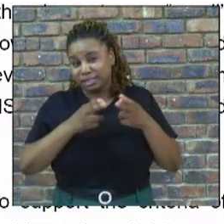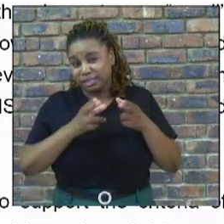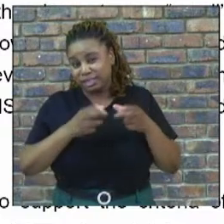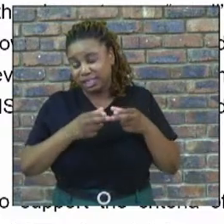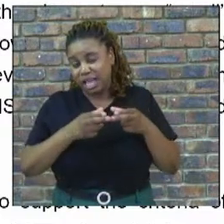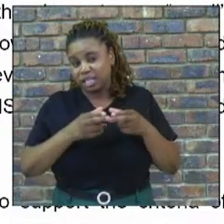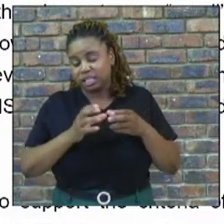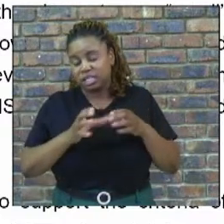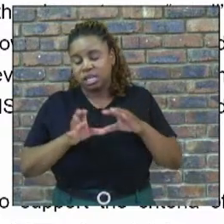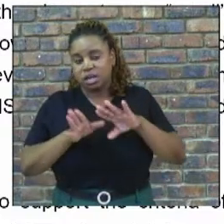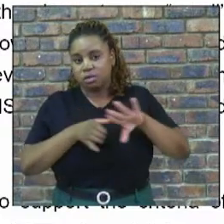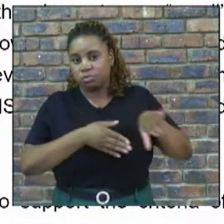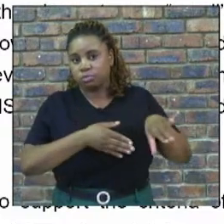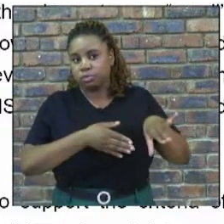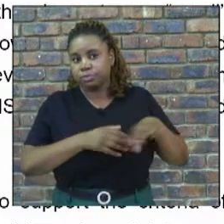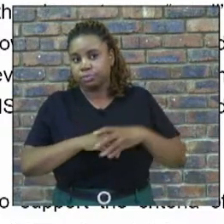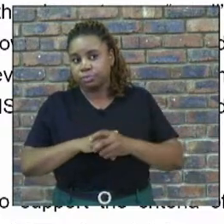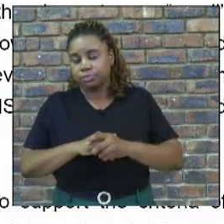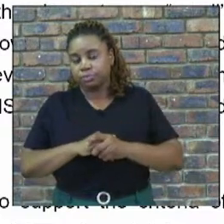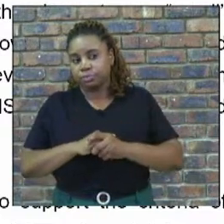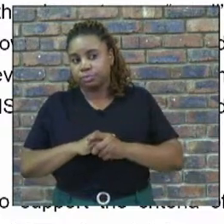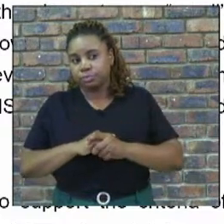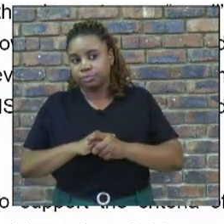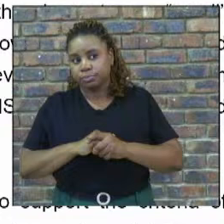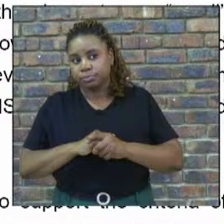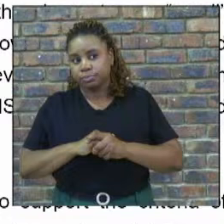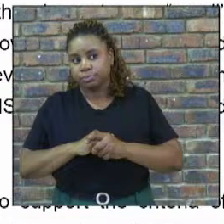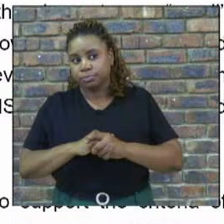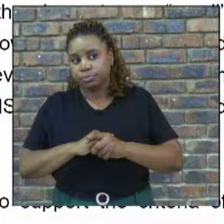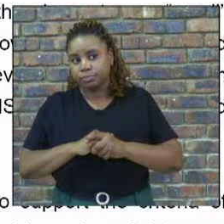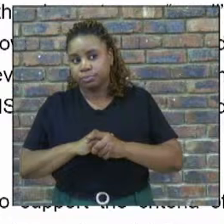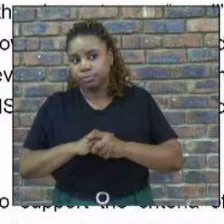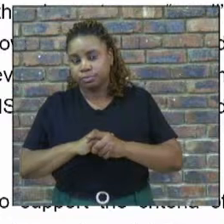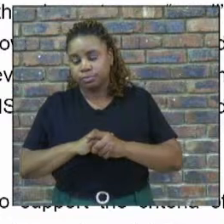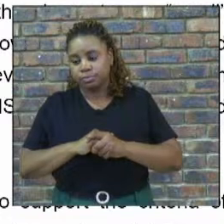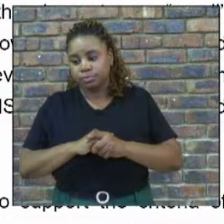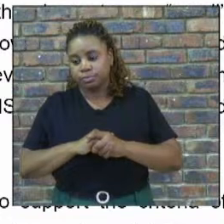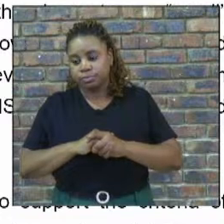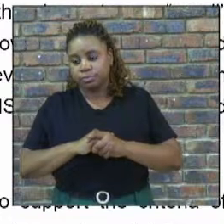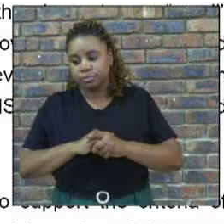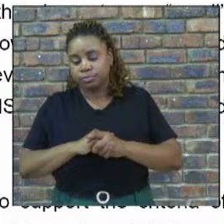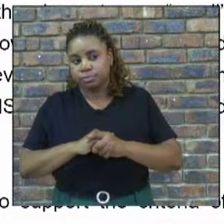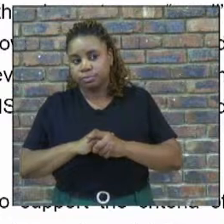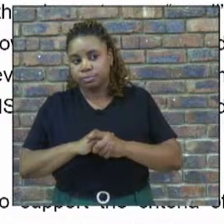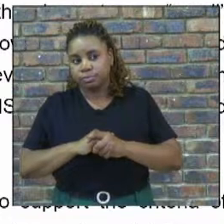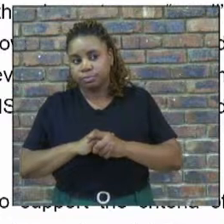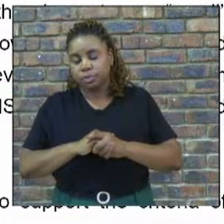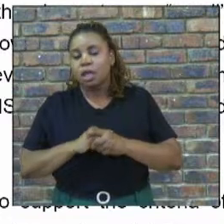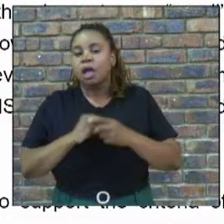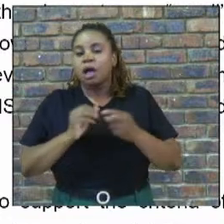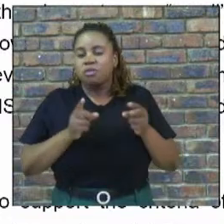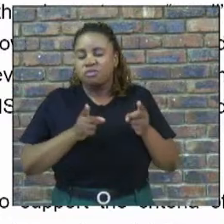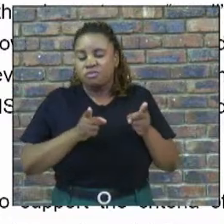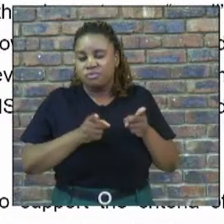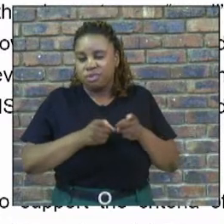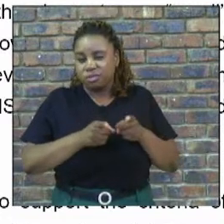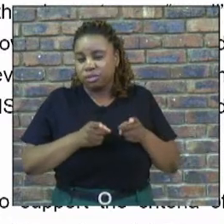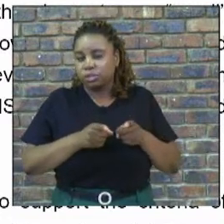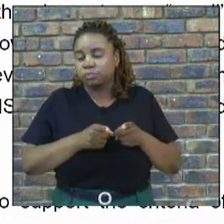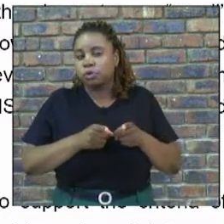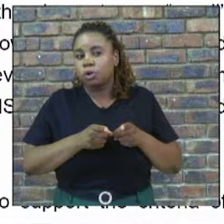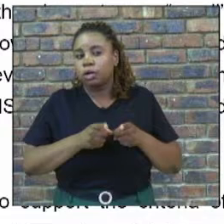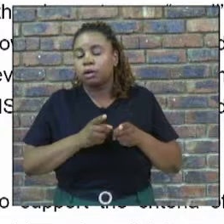very small, to be subsumed into the size category, small, because users found it not